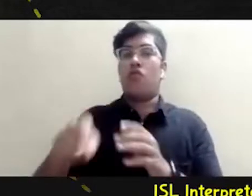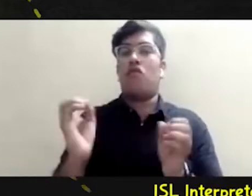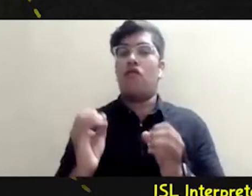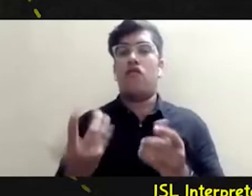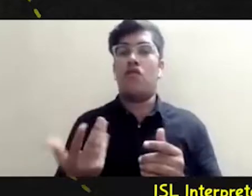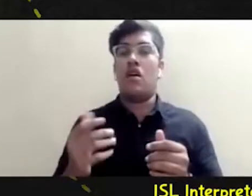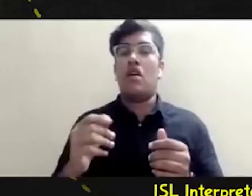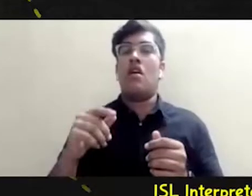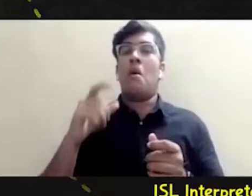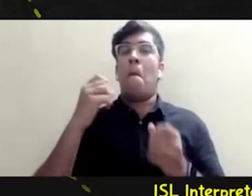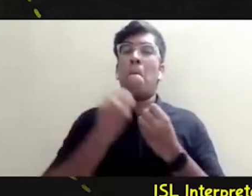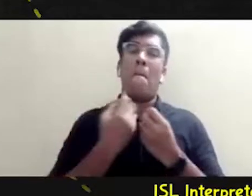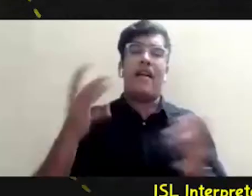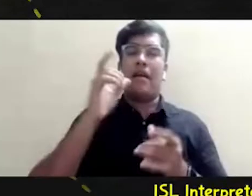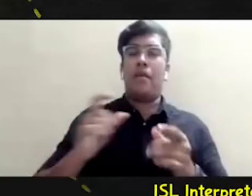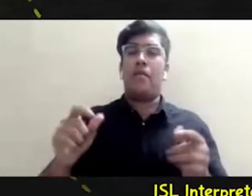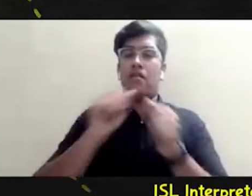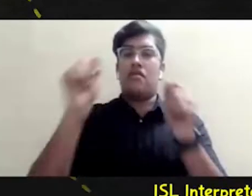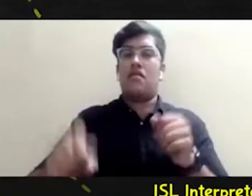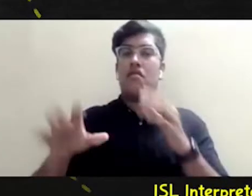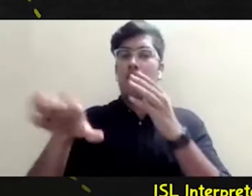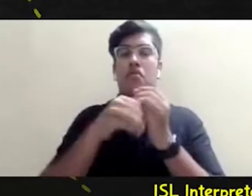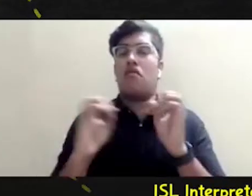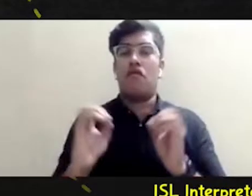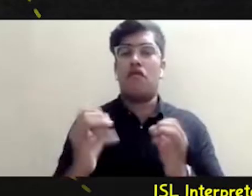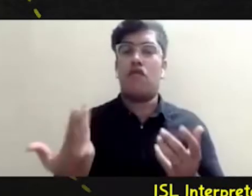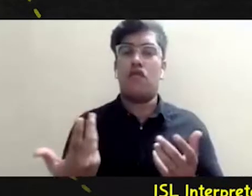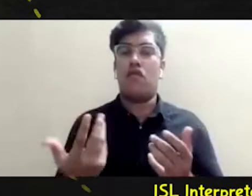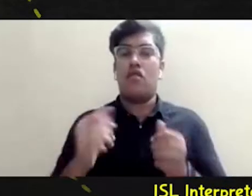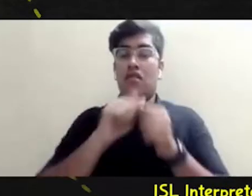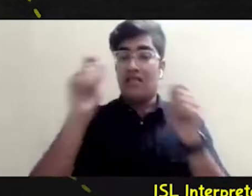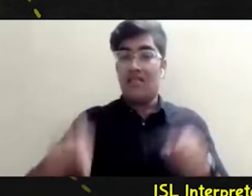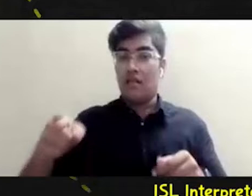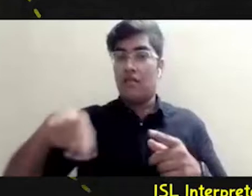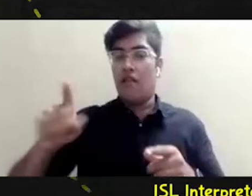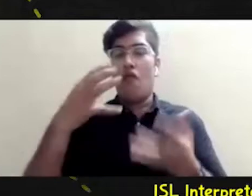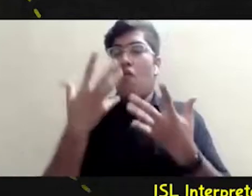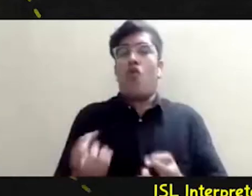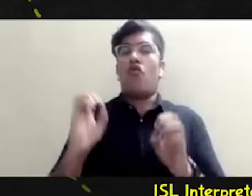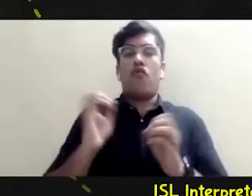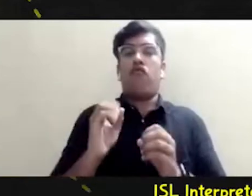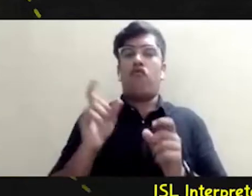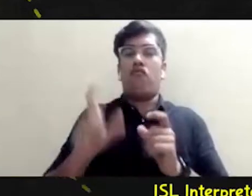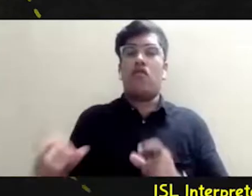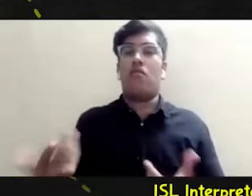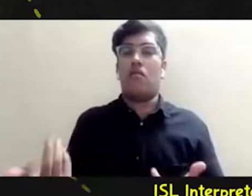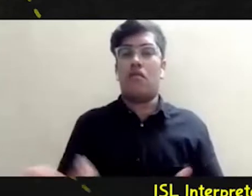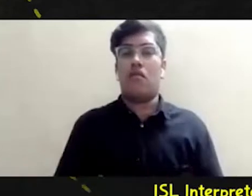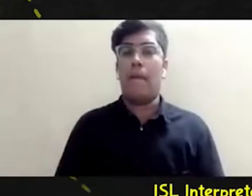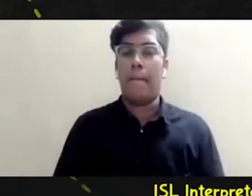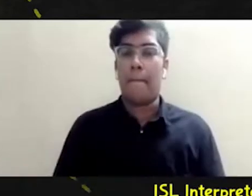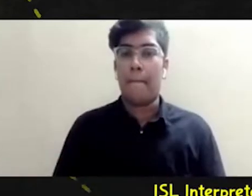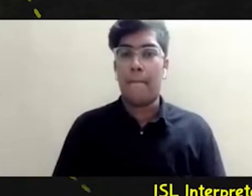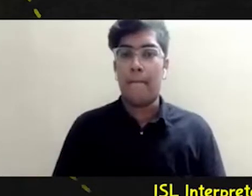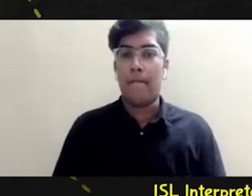system because it seems like the system supposedly doesn't want them. Anyway, let's say there